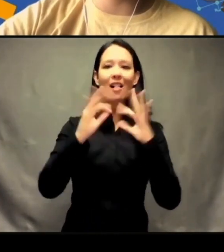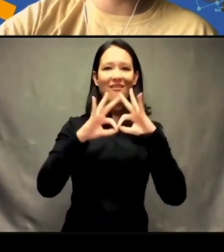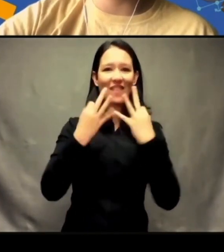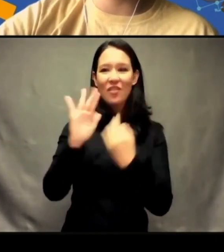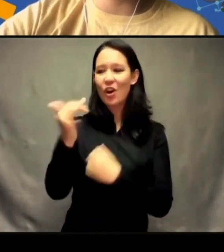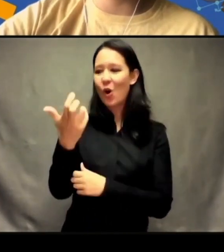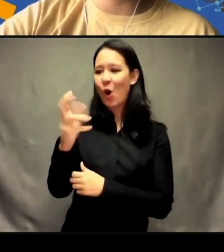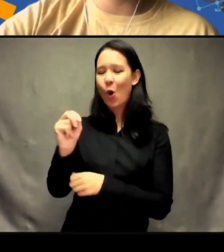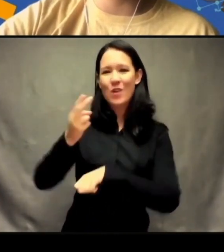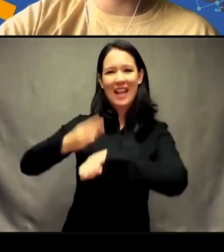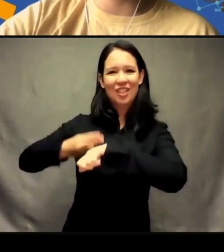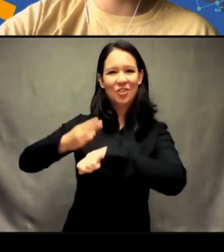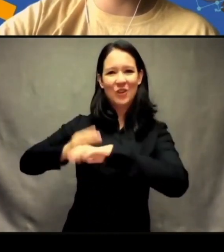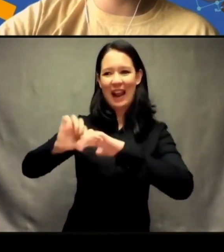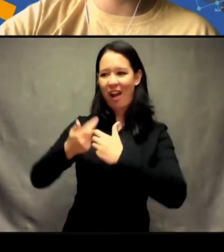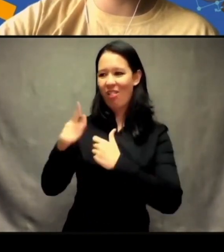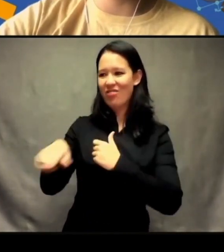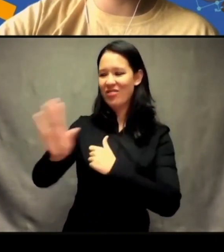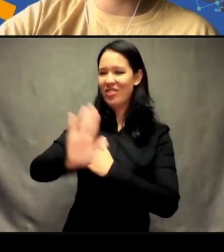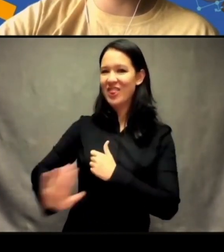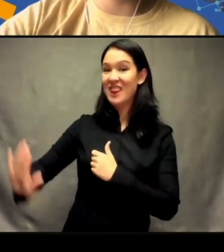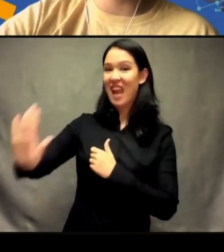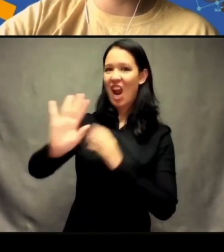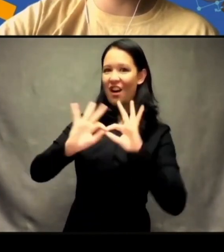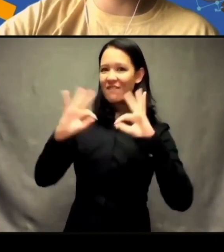of how these dynamics have formed. And